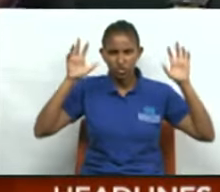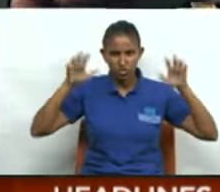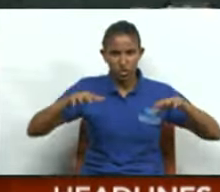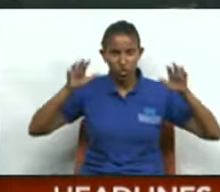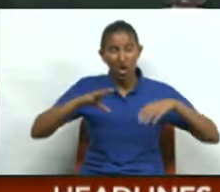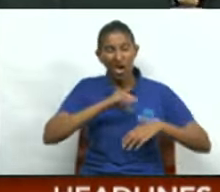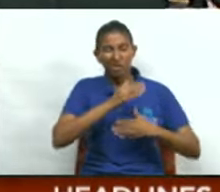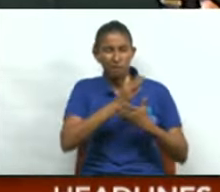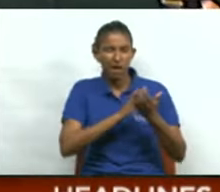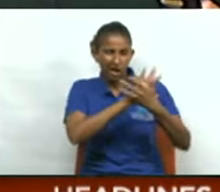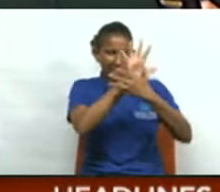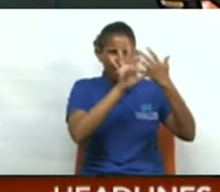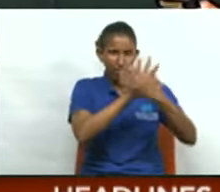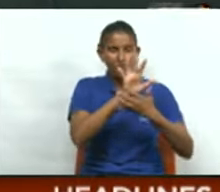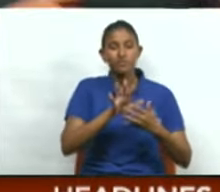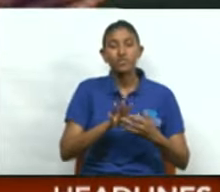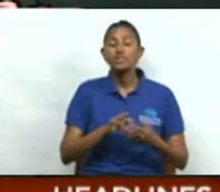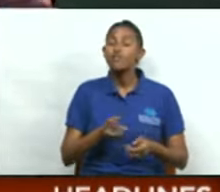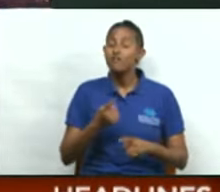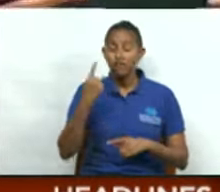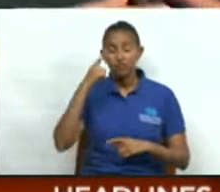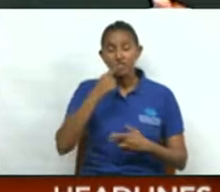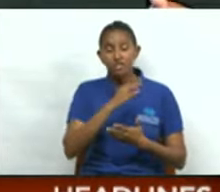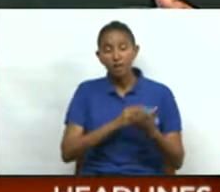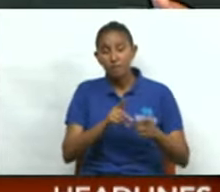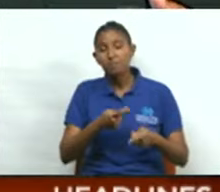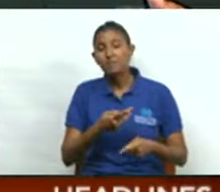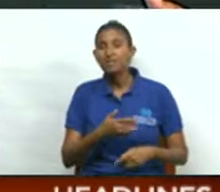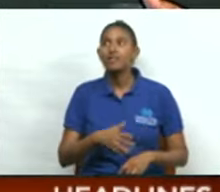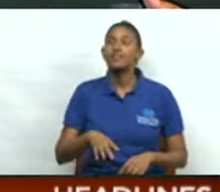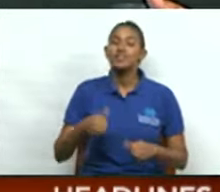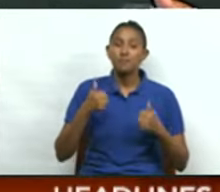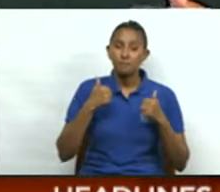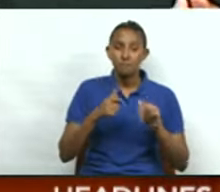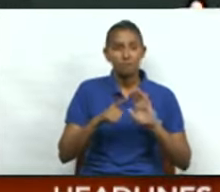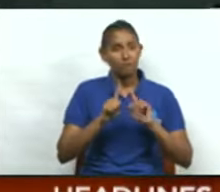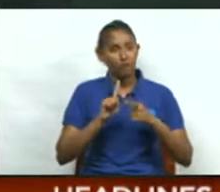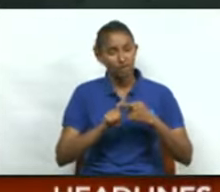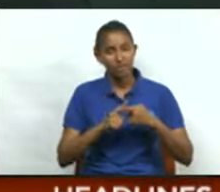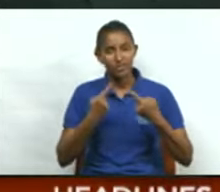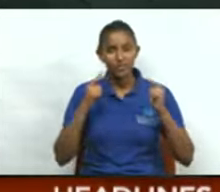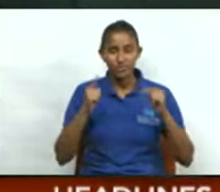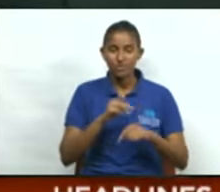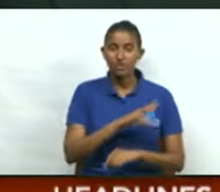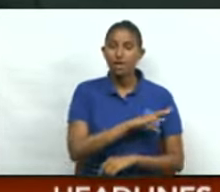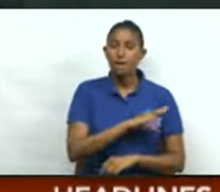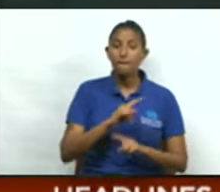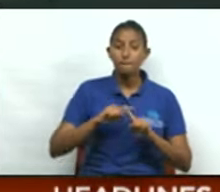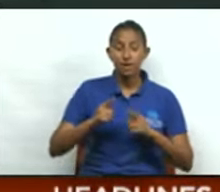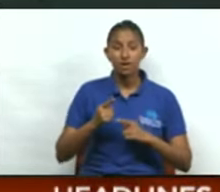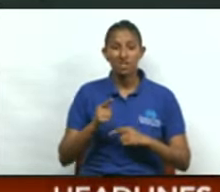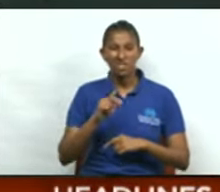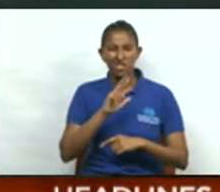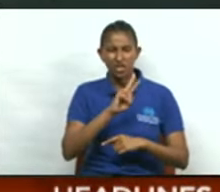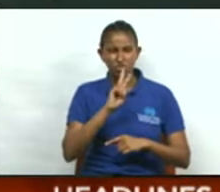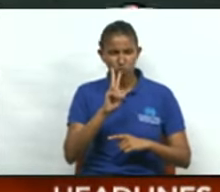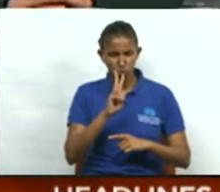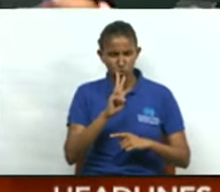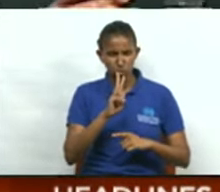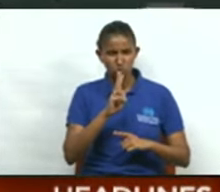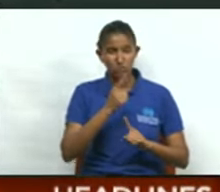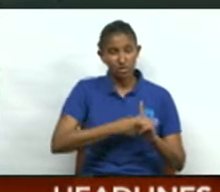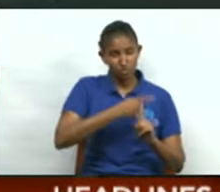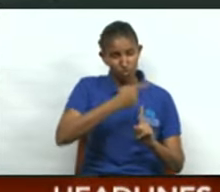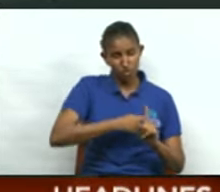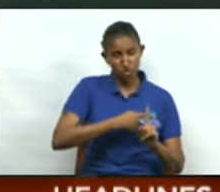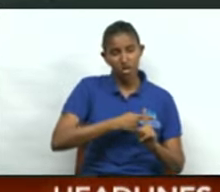that's good news for some of you out there. Now, tomorrow's maximum high temperatures are forecast to come in near 33 degrees Celsius in Trinidad and 32